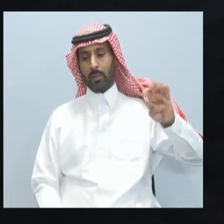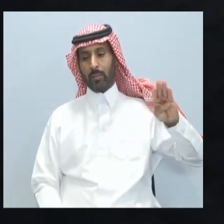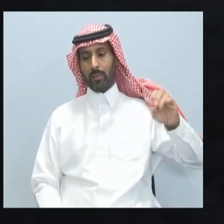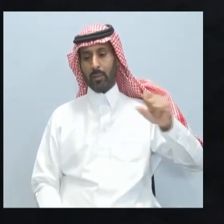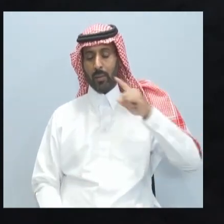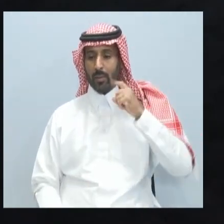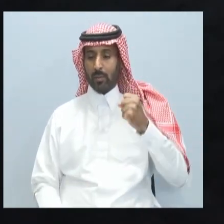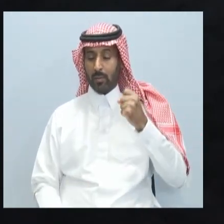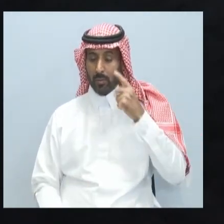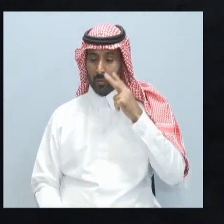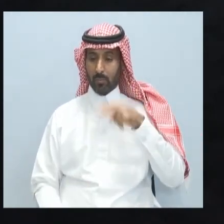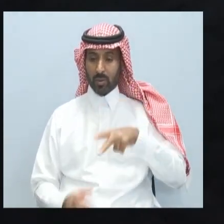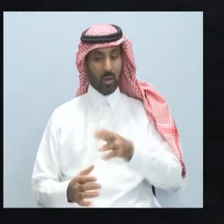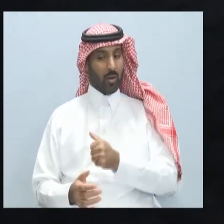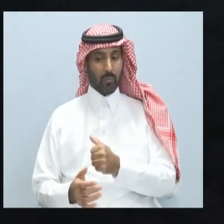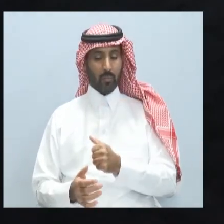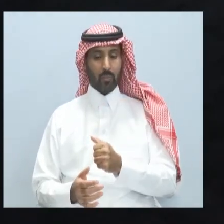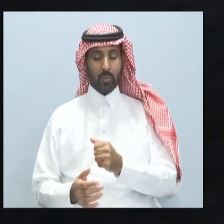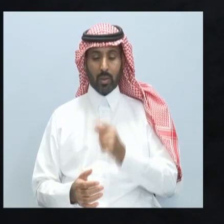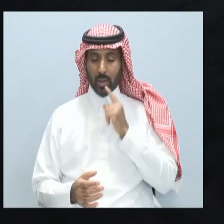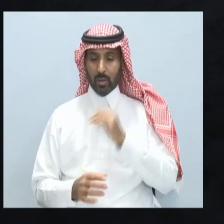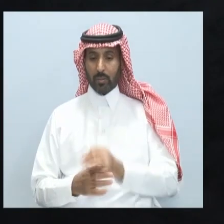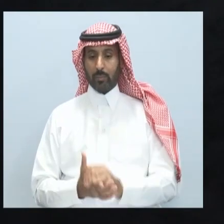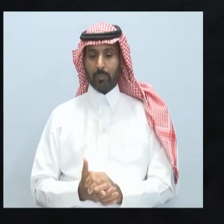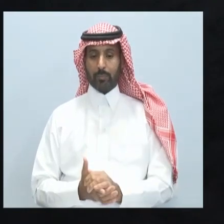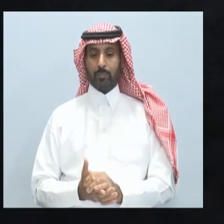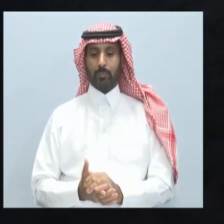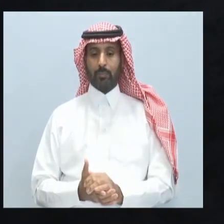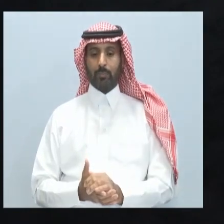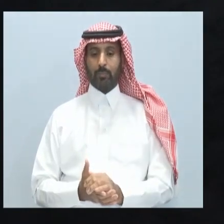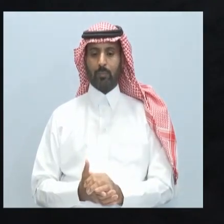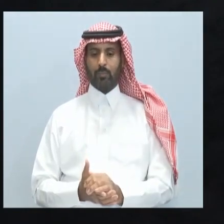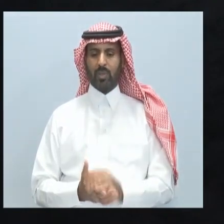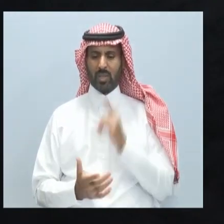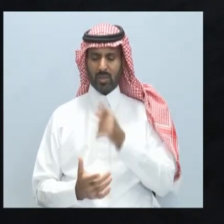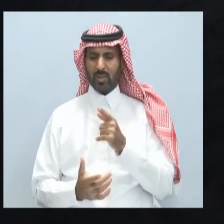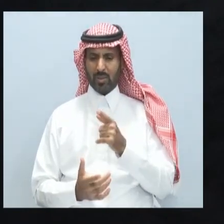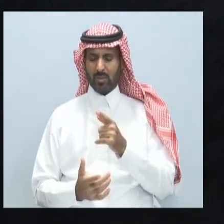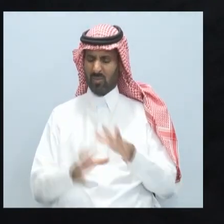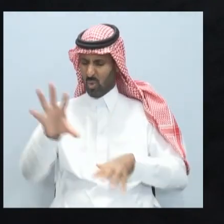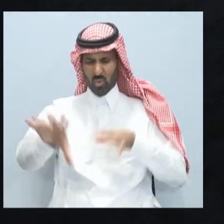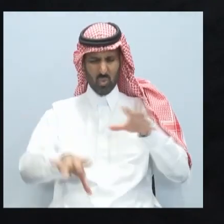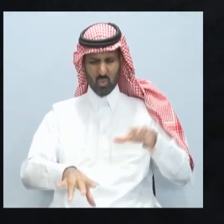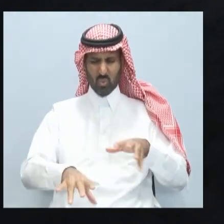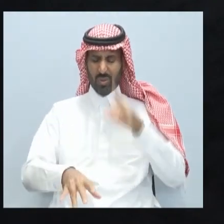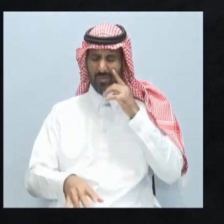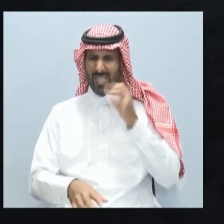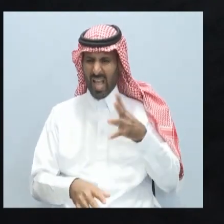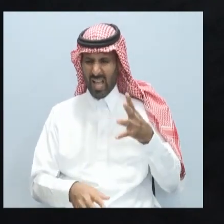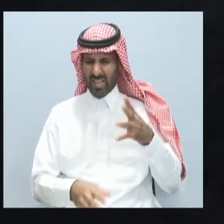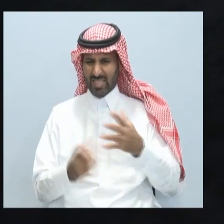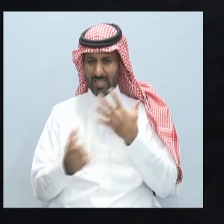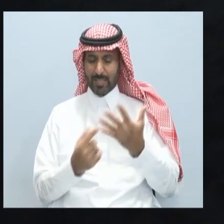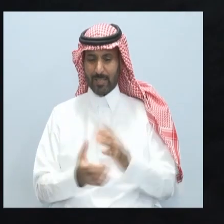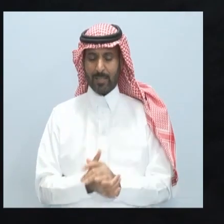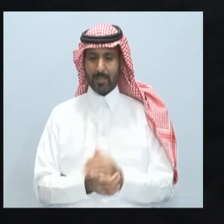adventurous, fearless, humorous, but she is also messy and she is noisy. So